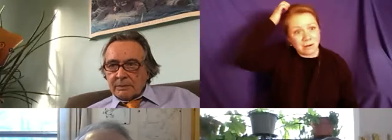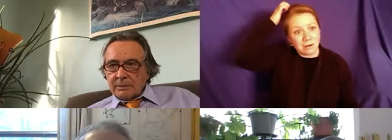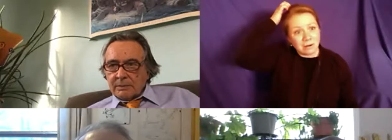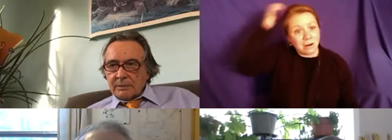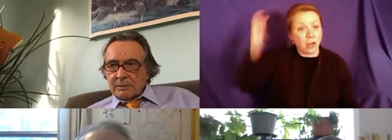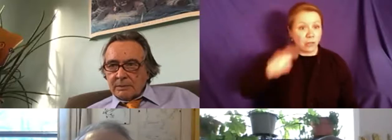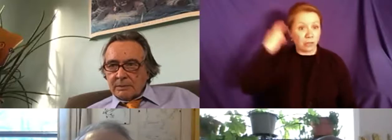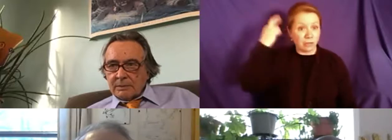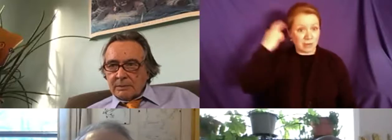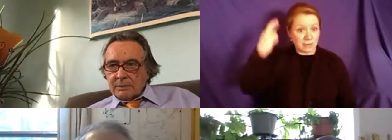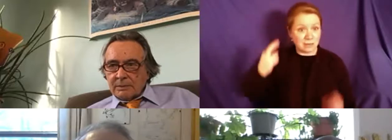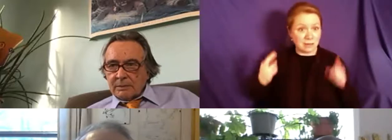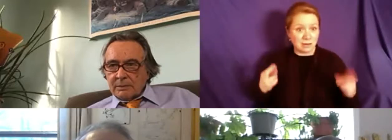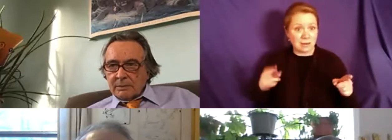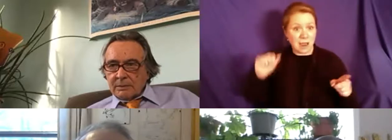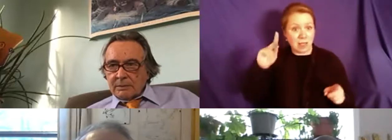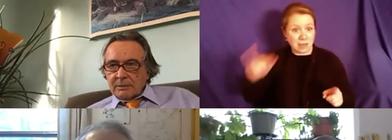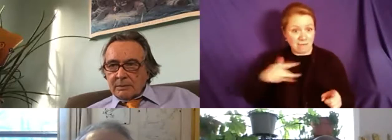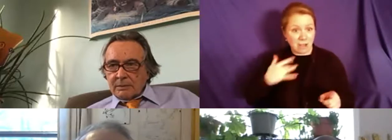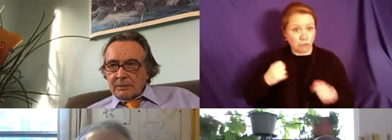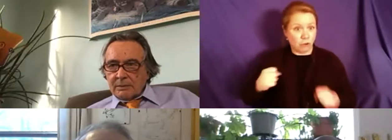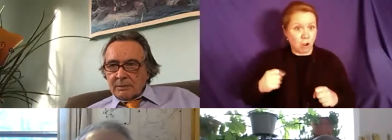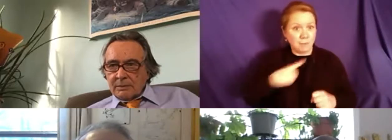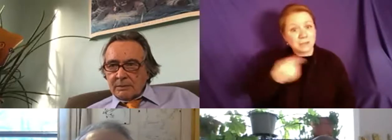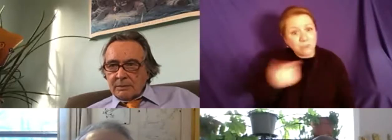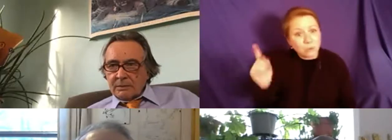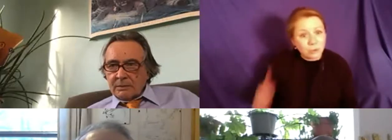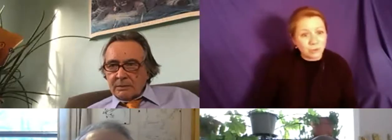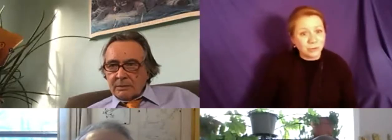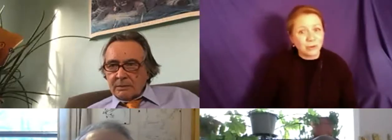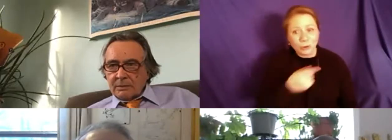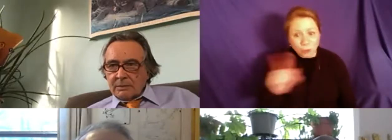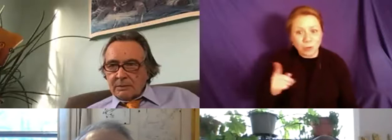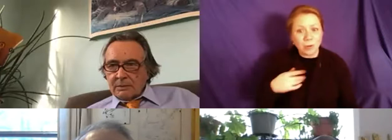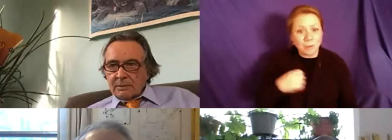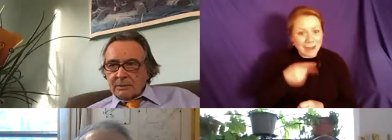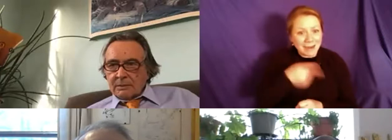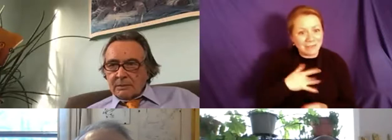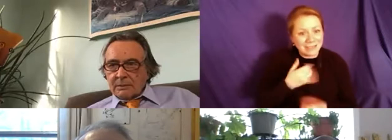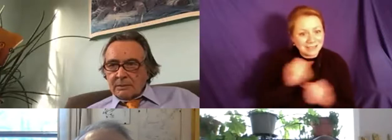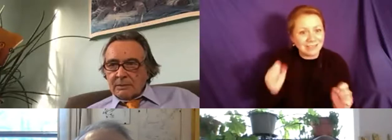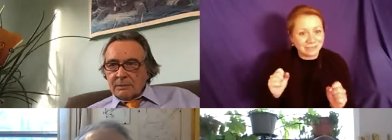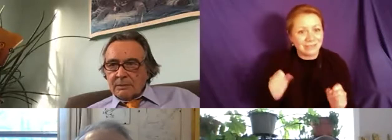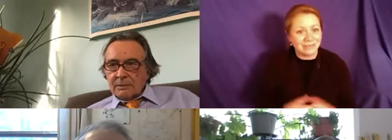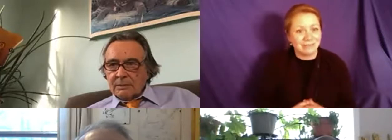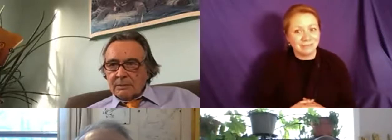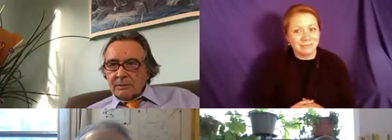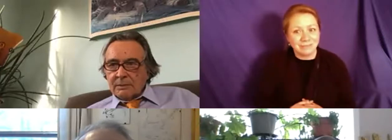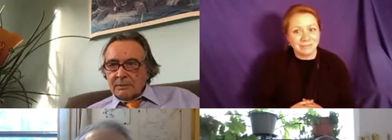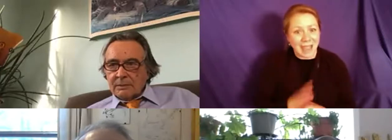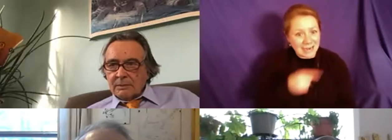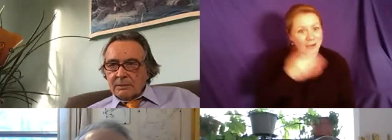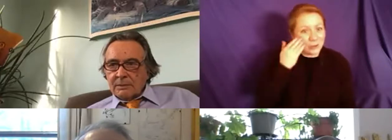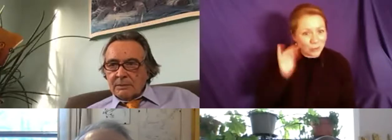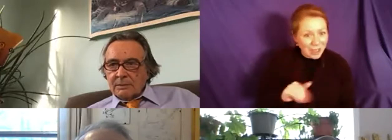was able to feel strong was because of you. You made him feel safe. You know, and he knew that and